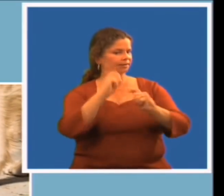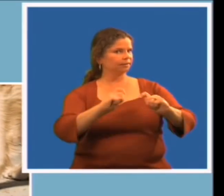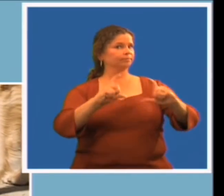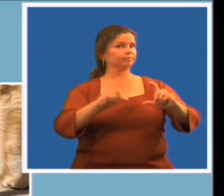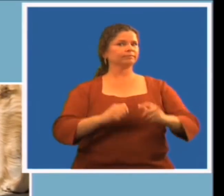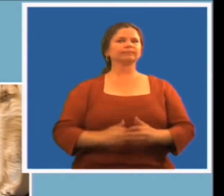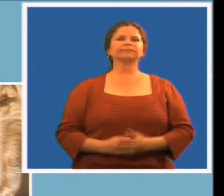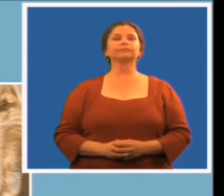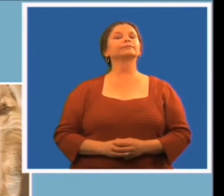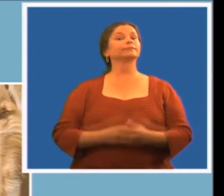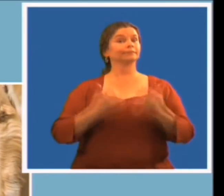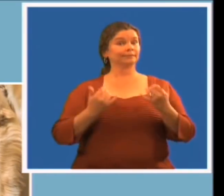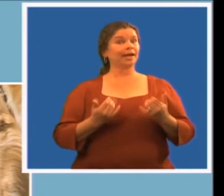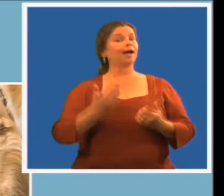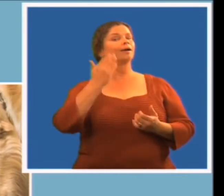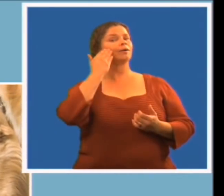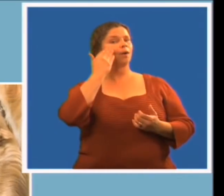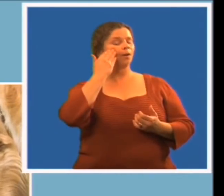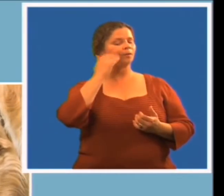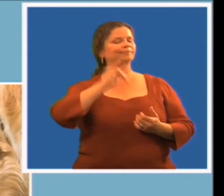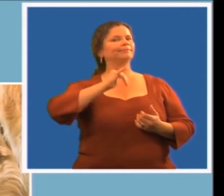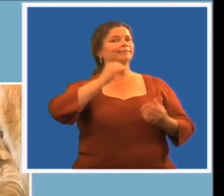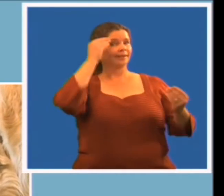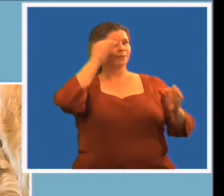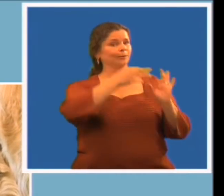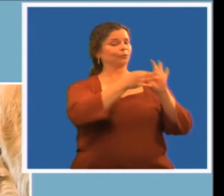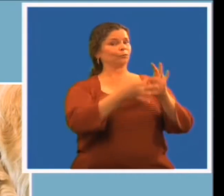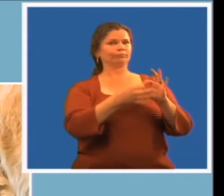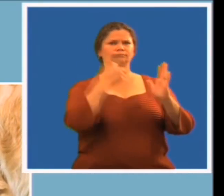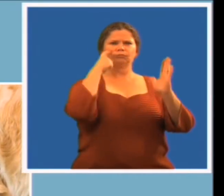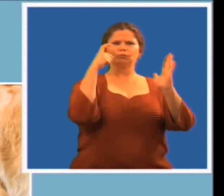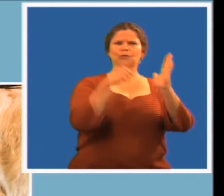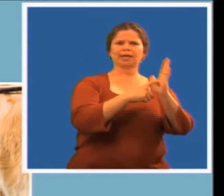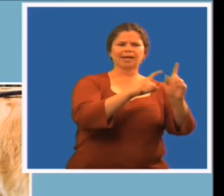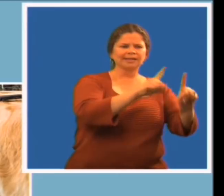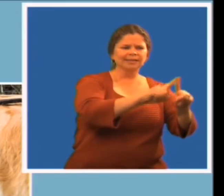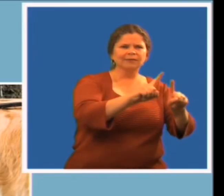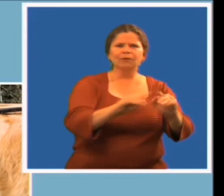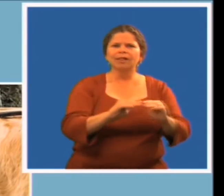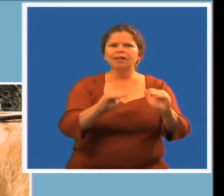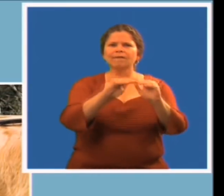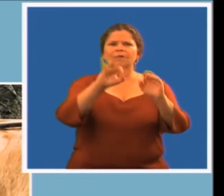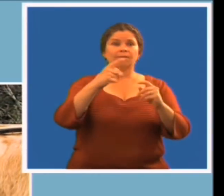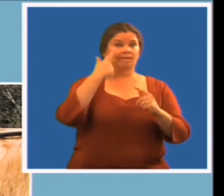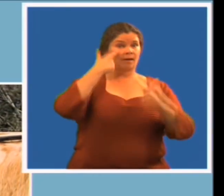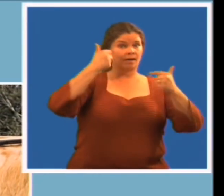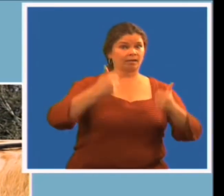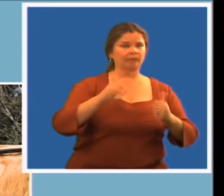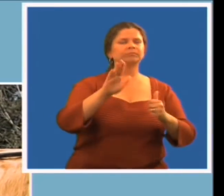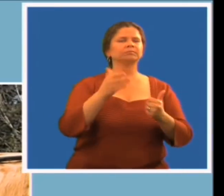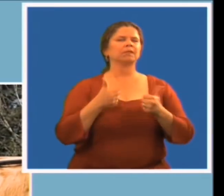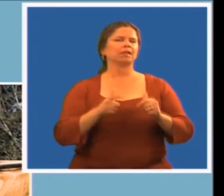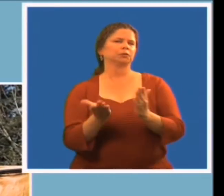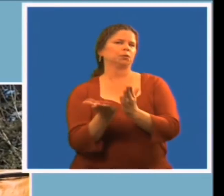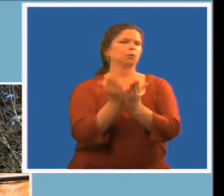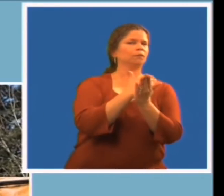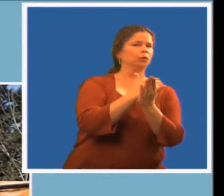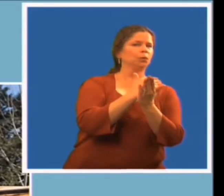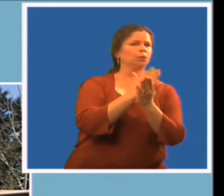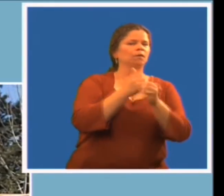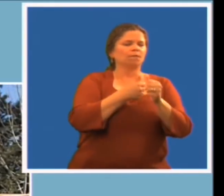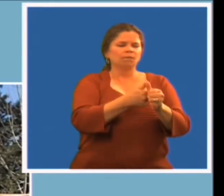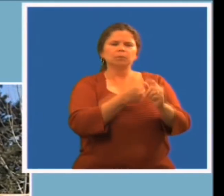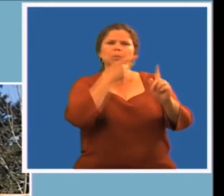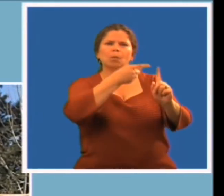these facts in mind, recognizing varying levels of vision loss, let's review some pointers that, if followed, would make the person with a vision